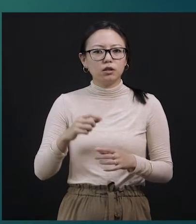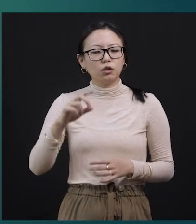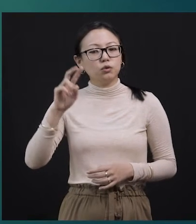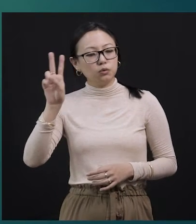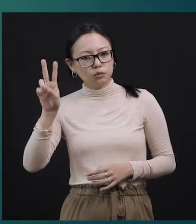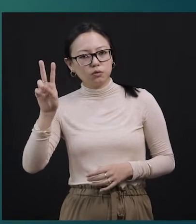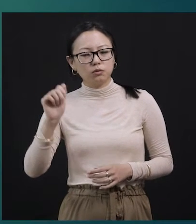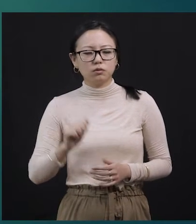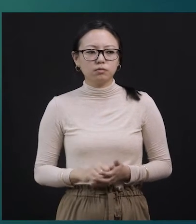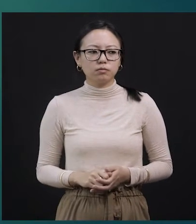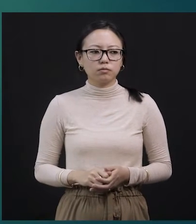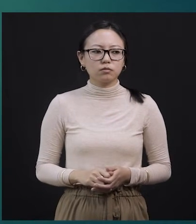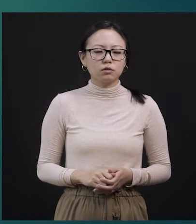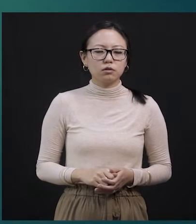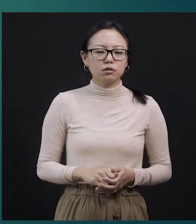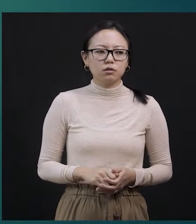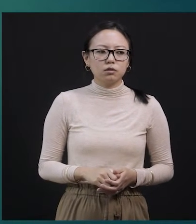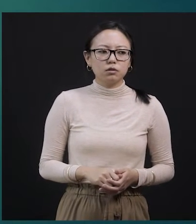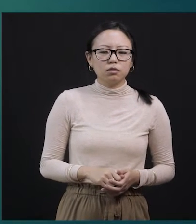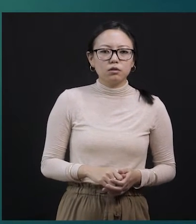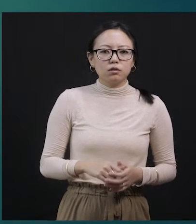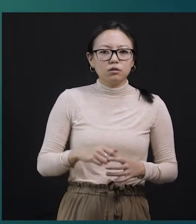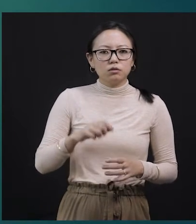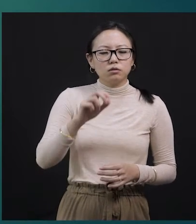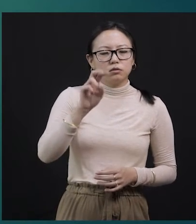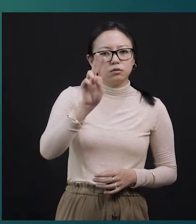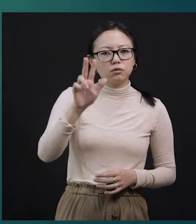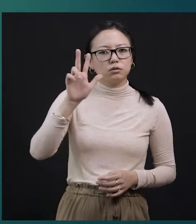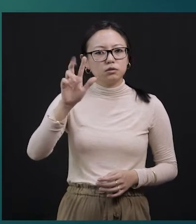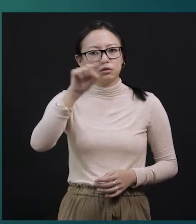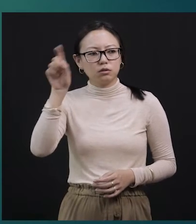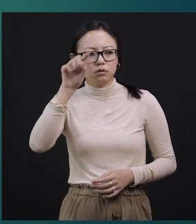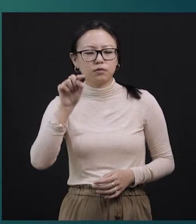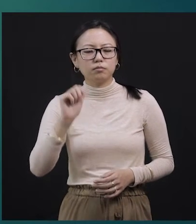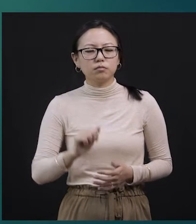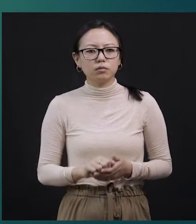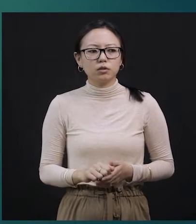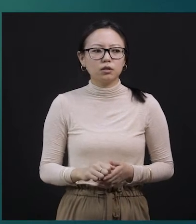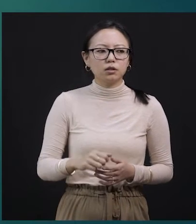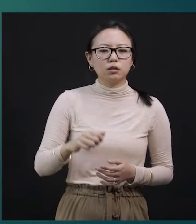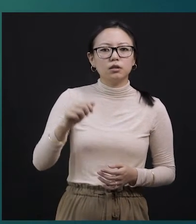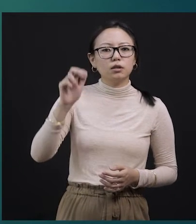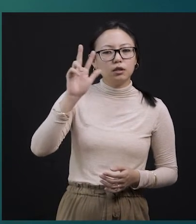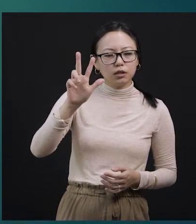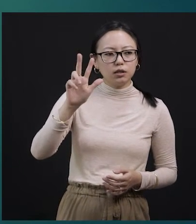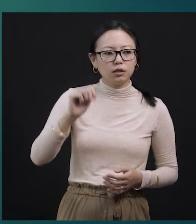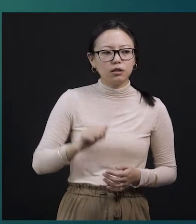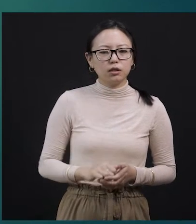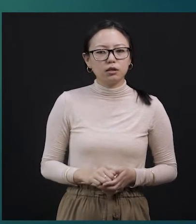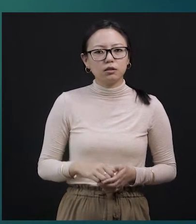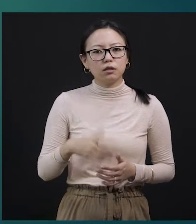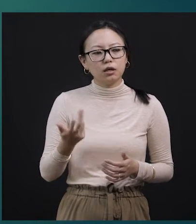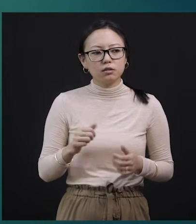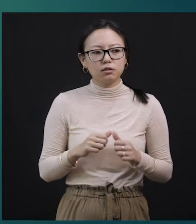6, which is larger than 1. Okay, now what you can do, you can take borrow from here, right? From 8, you'll take 1 borrow